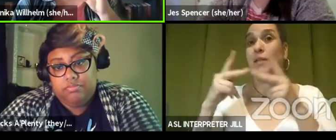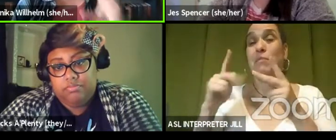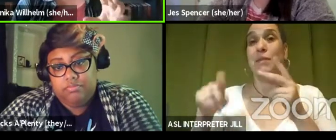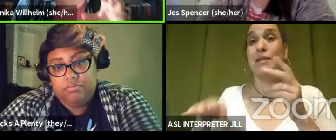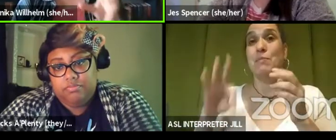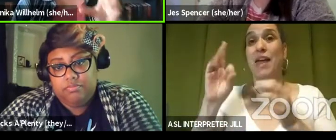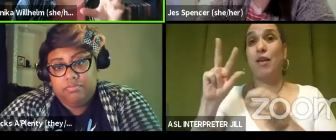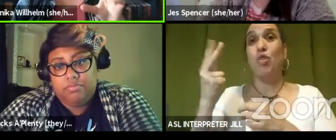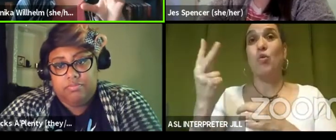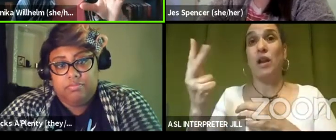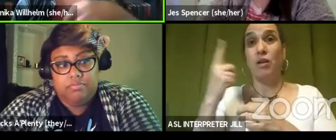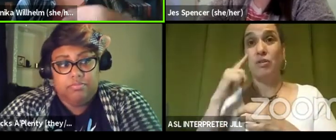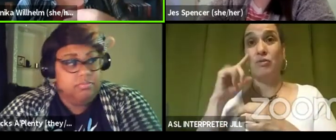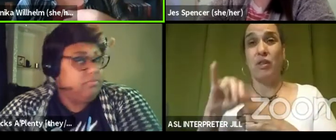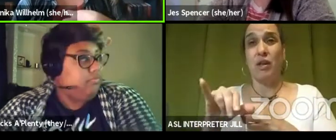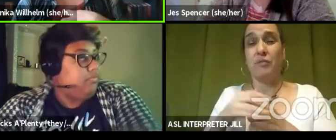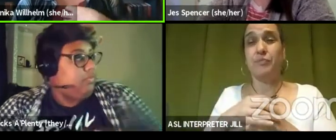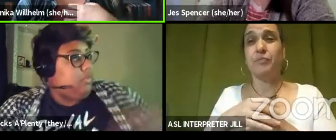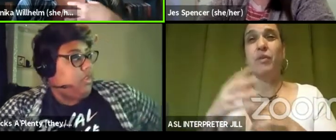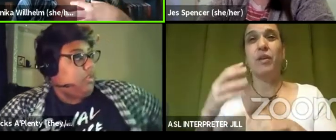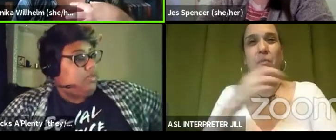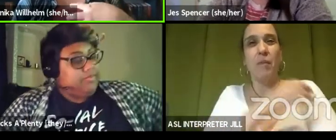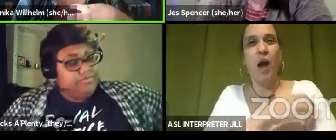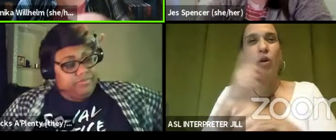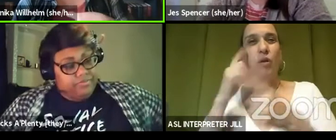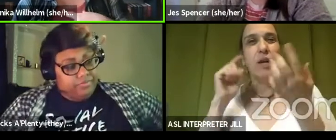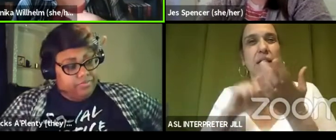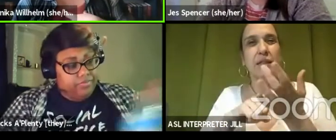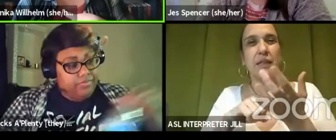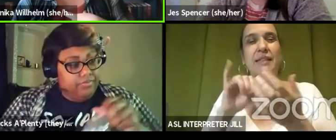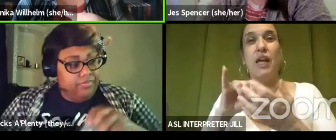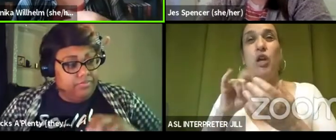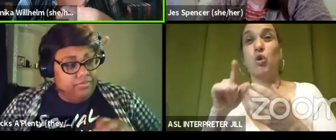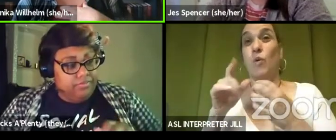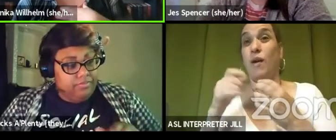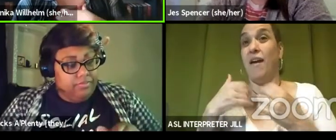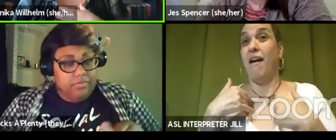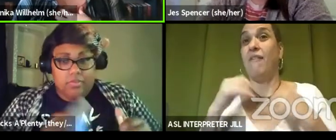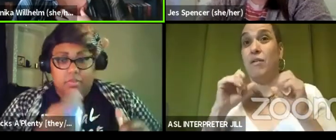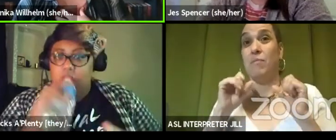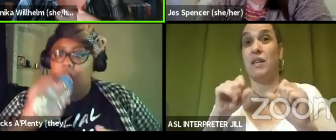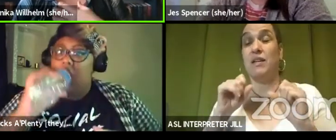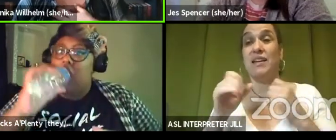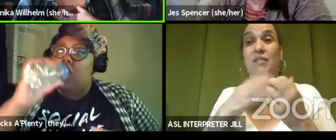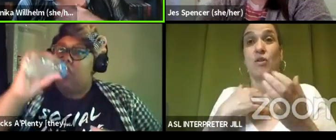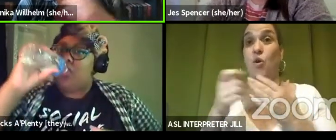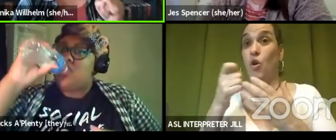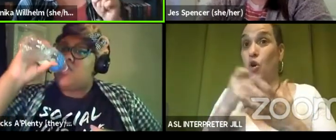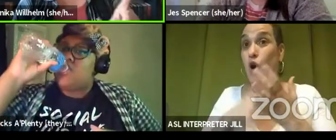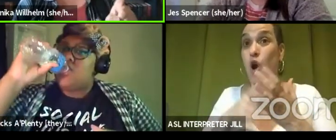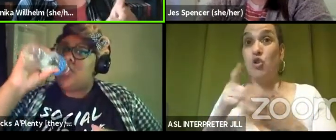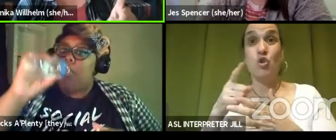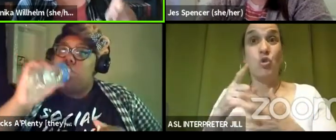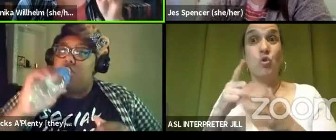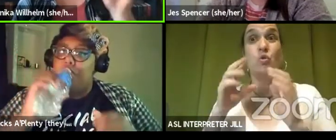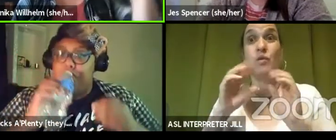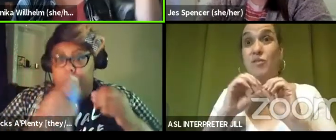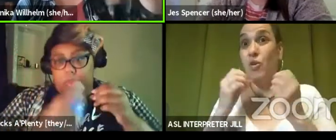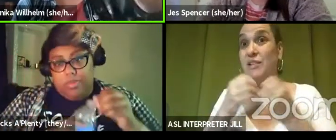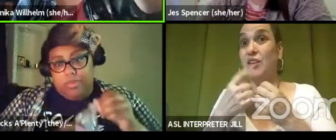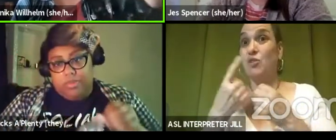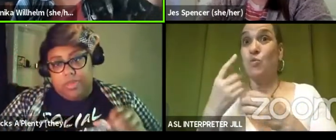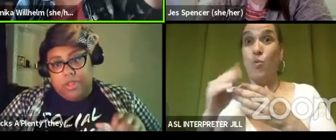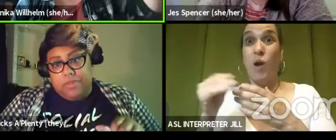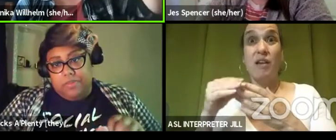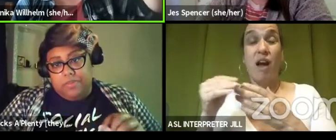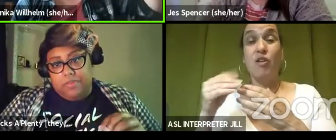the power of recognizing that like, you have the ability that even though it costs you, an organization, $1, it